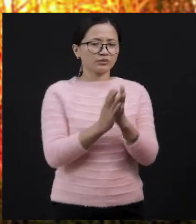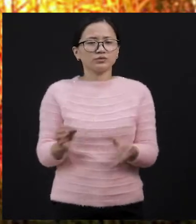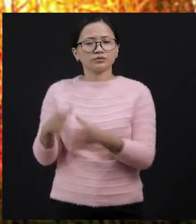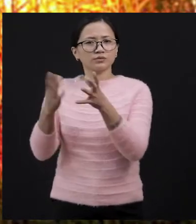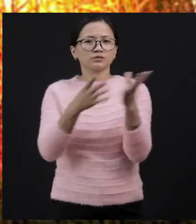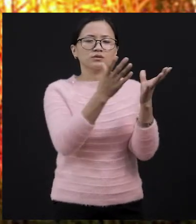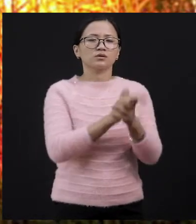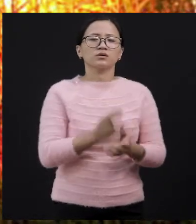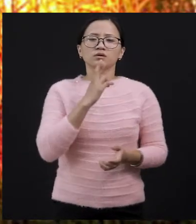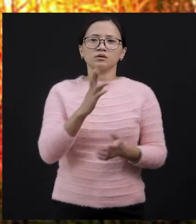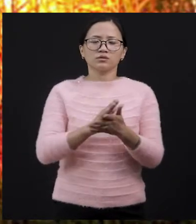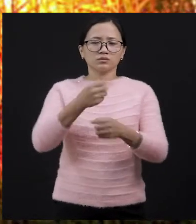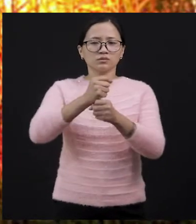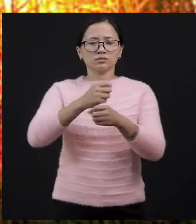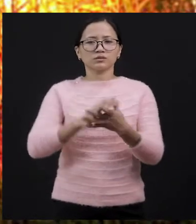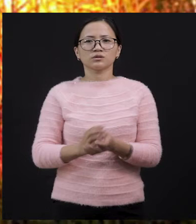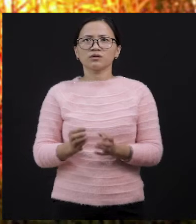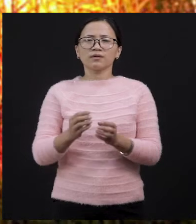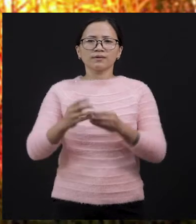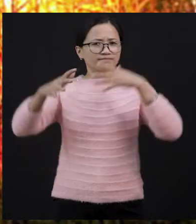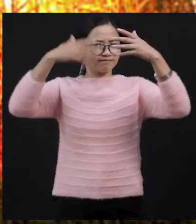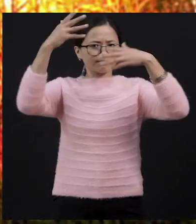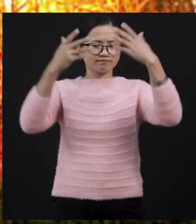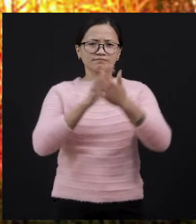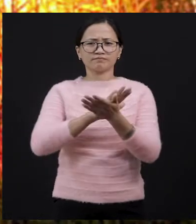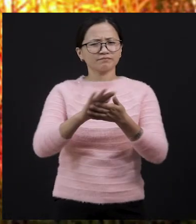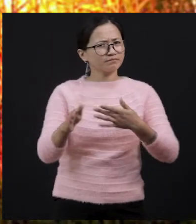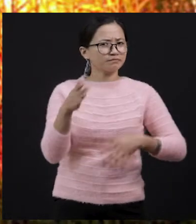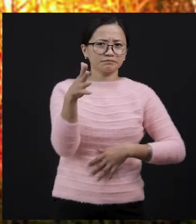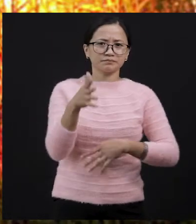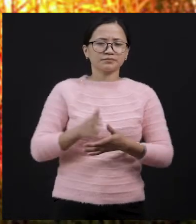those gases are making our air unclean.